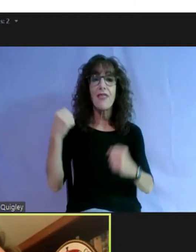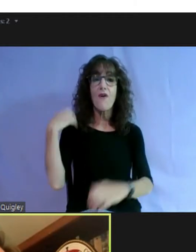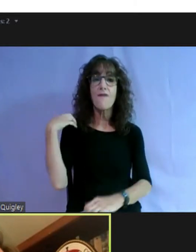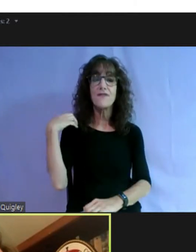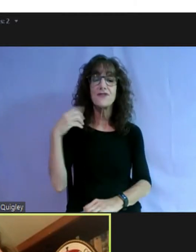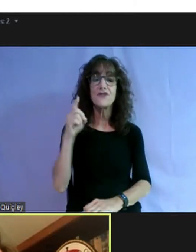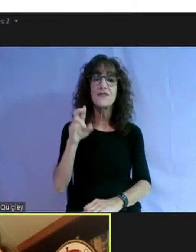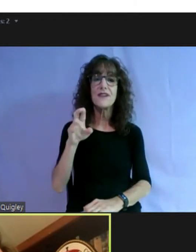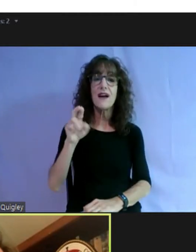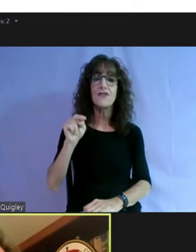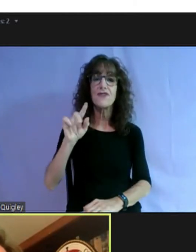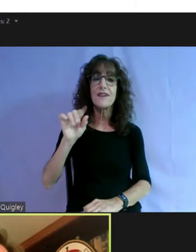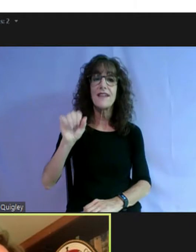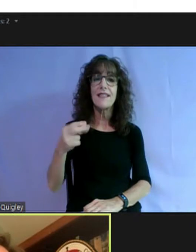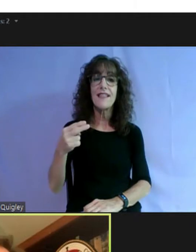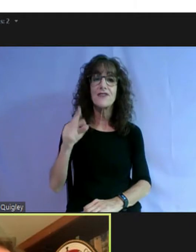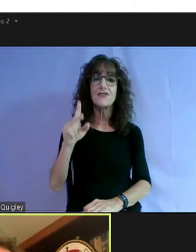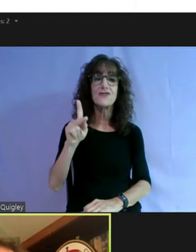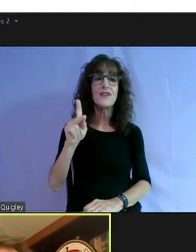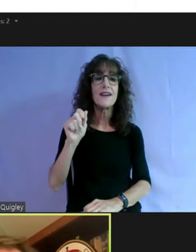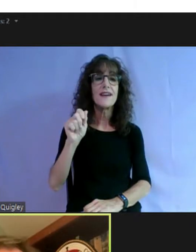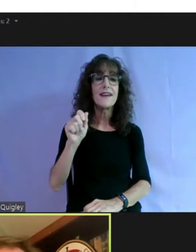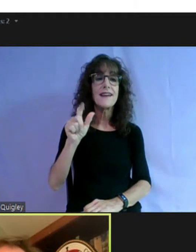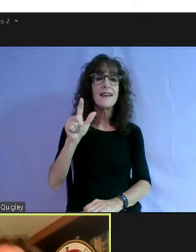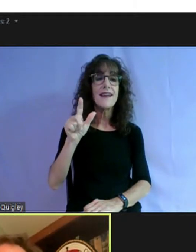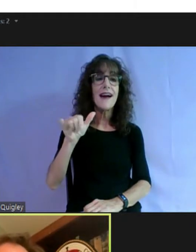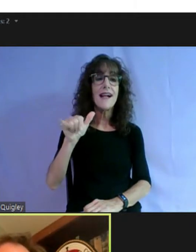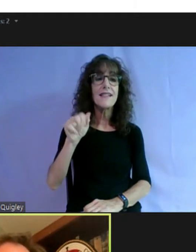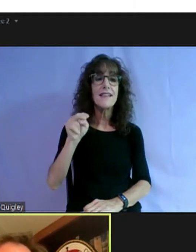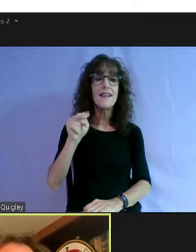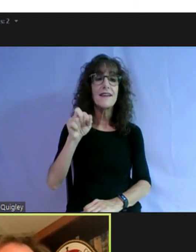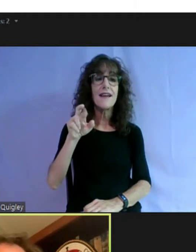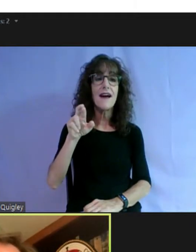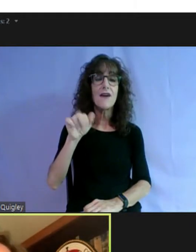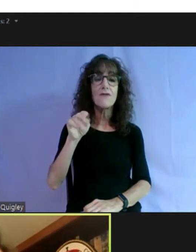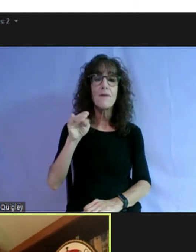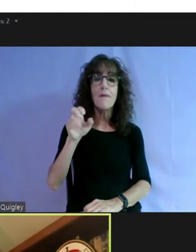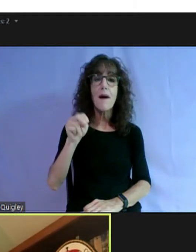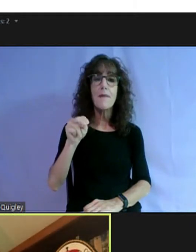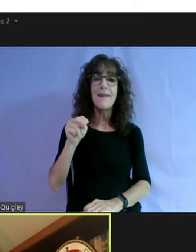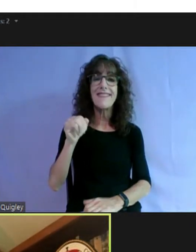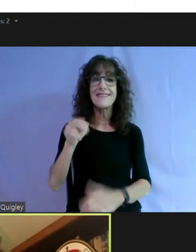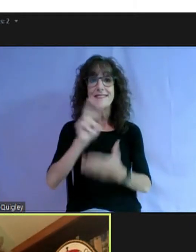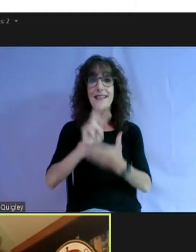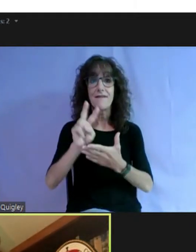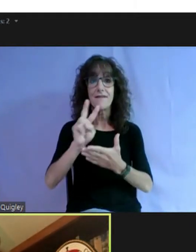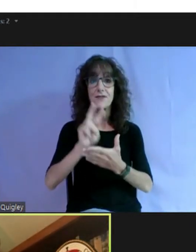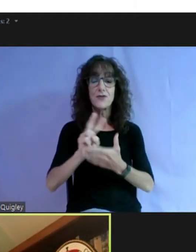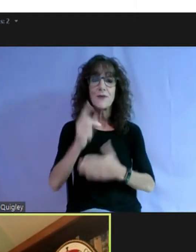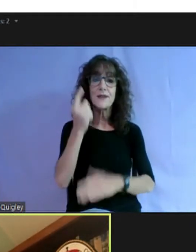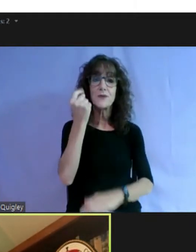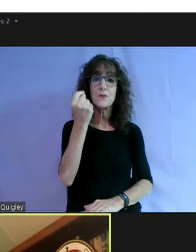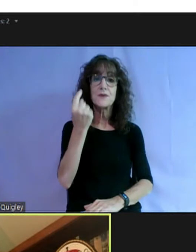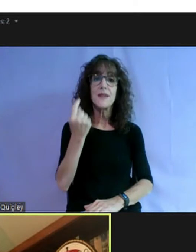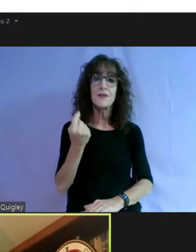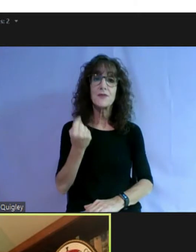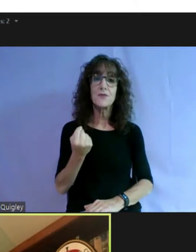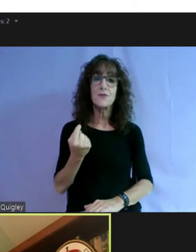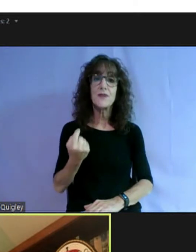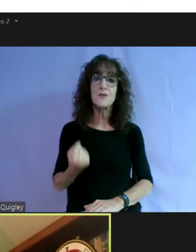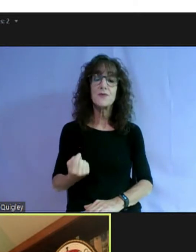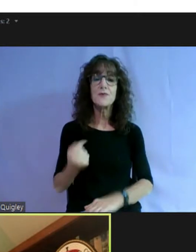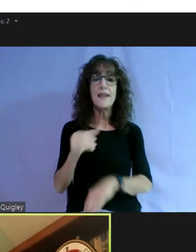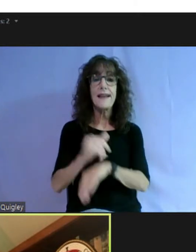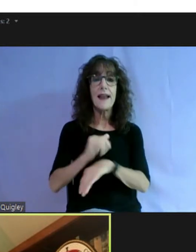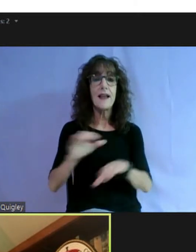Dr. Nilesh Kalyanaraman. And this is our every other week Tuesday night that I do